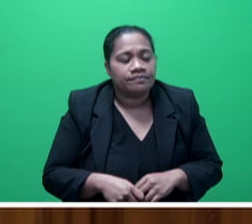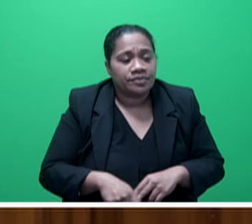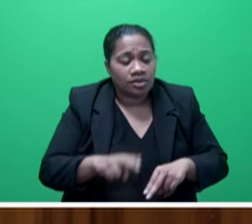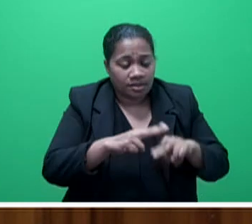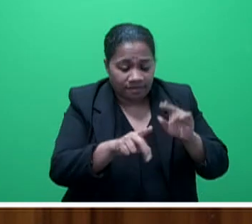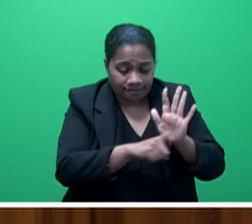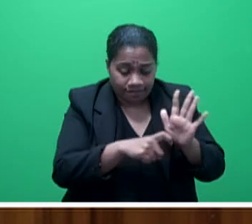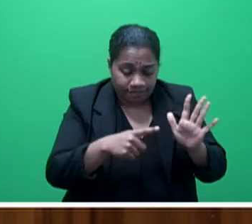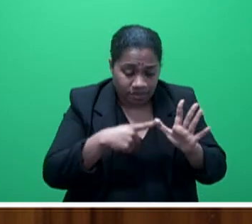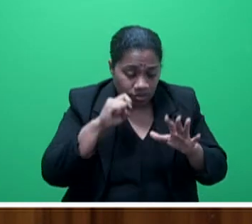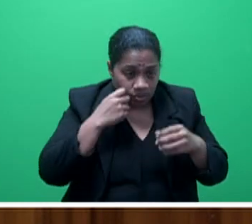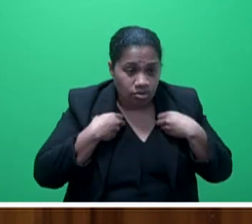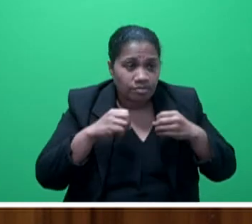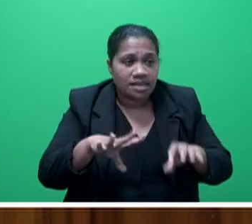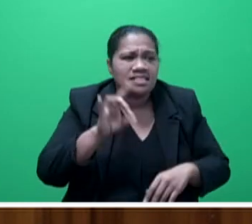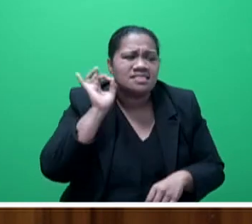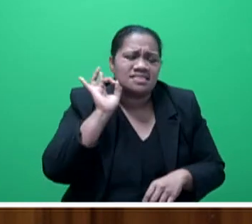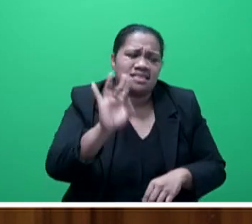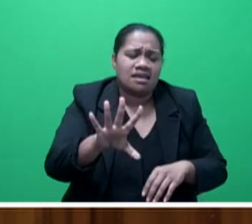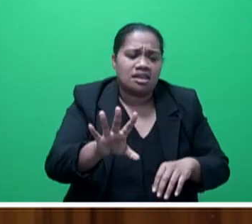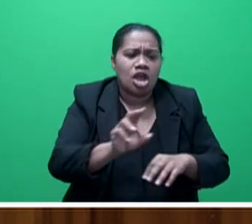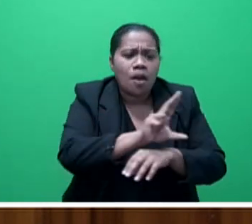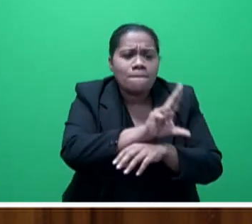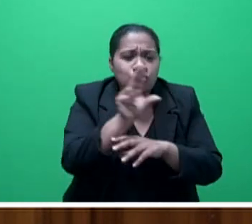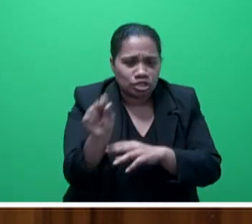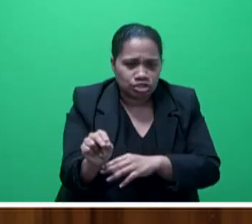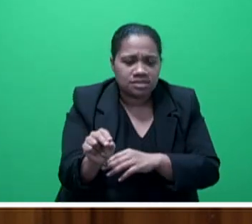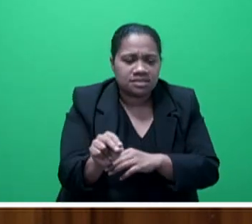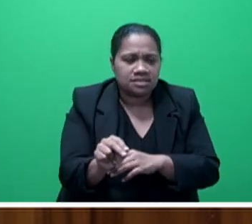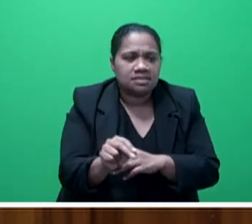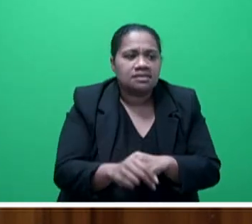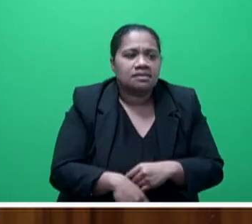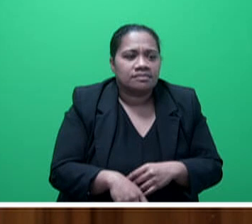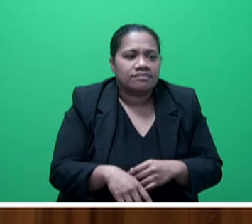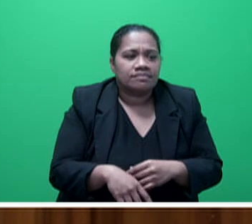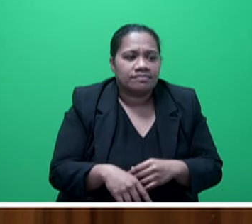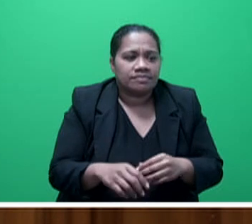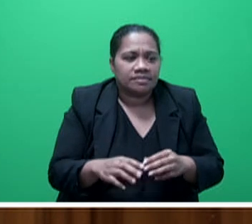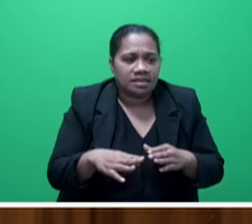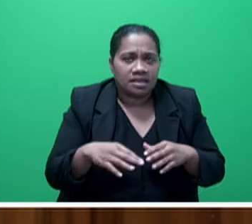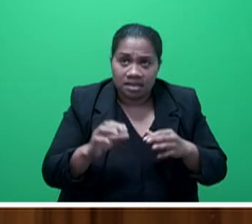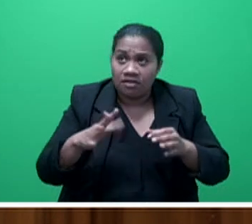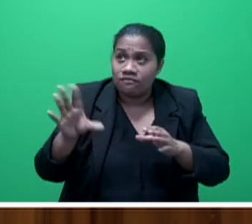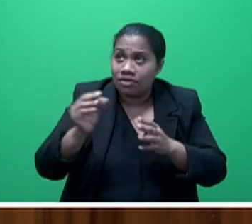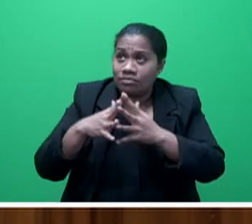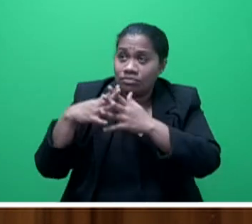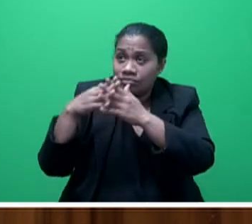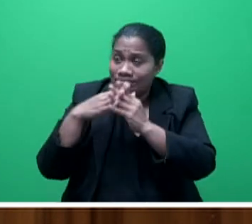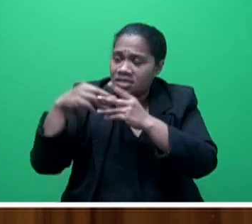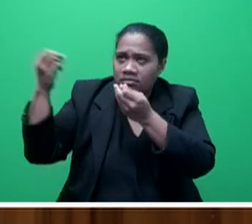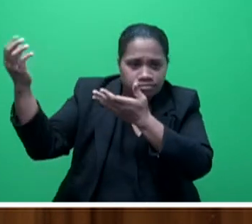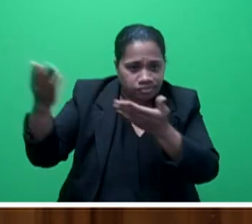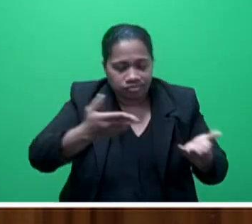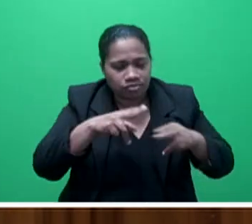the installation of 10 modular bridges acquired recently in the USA and recently delivered to Fiji. This will be funded by